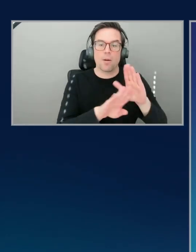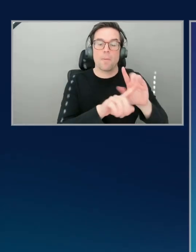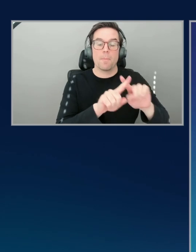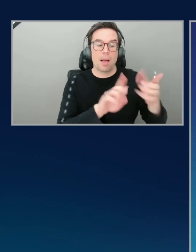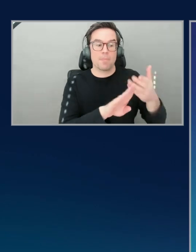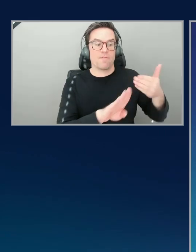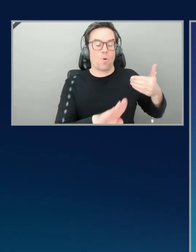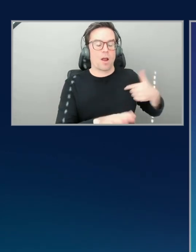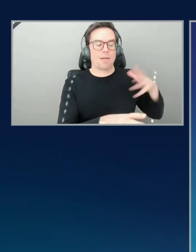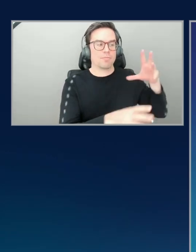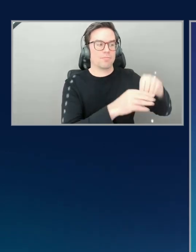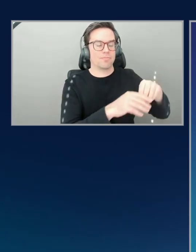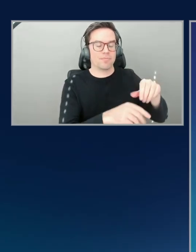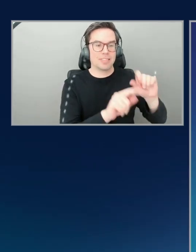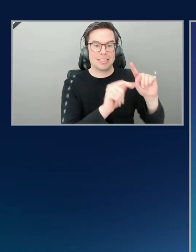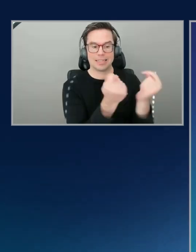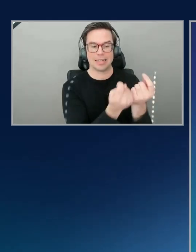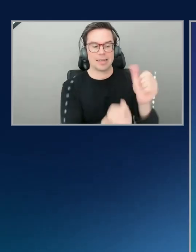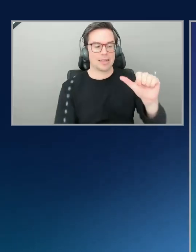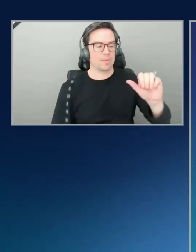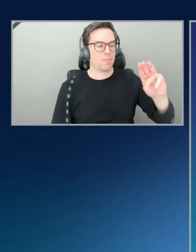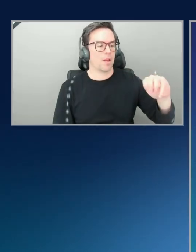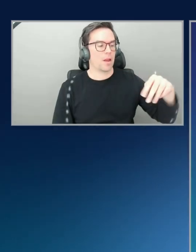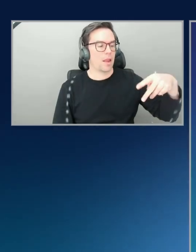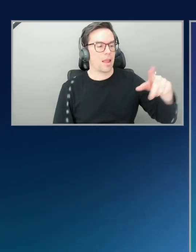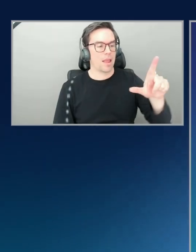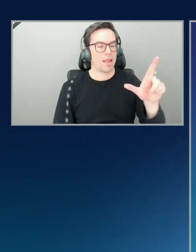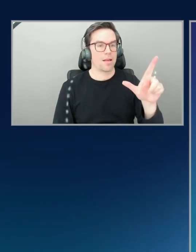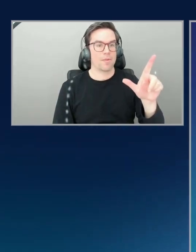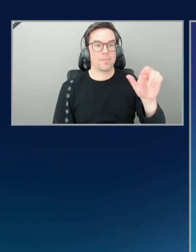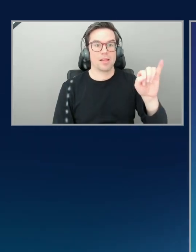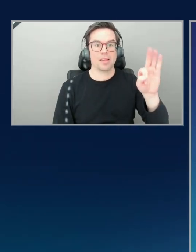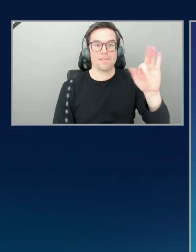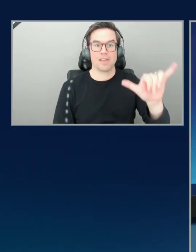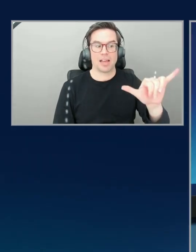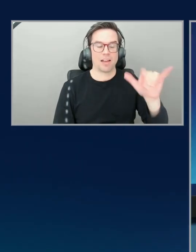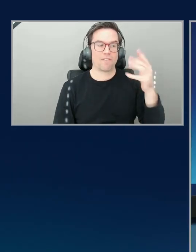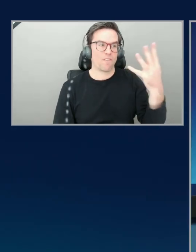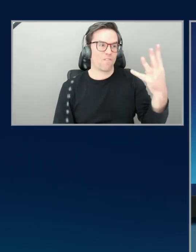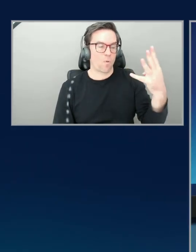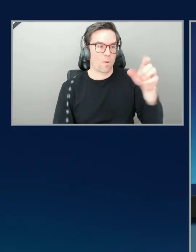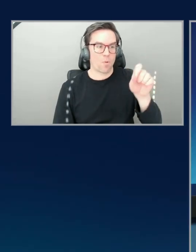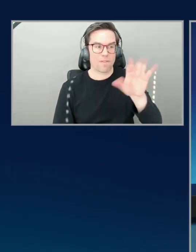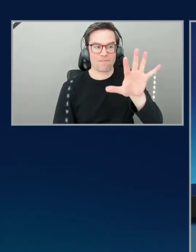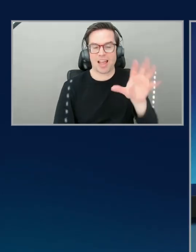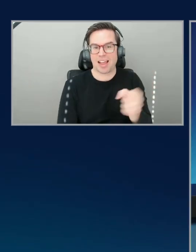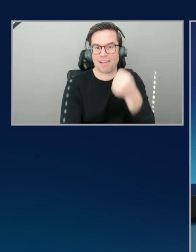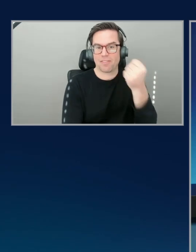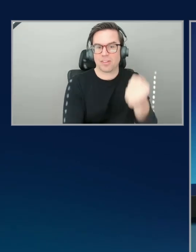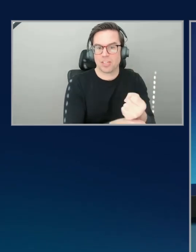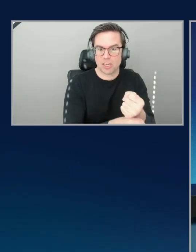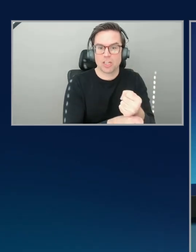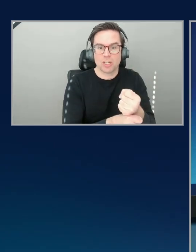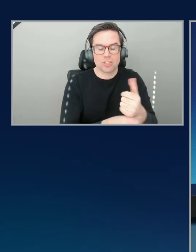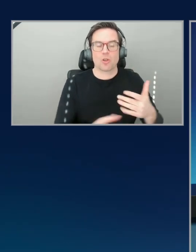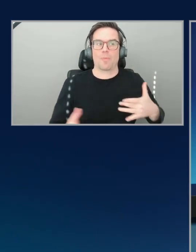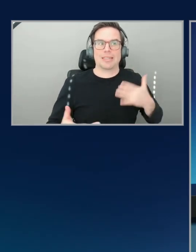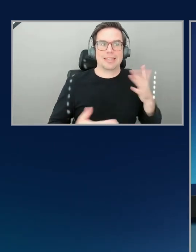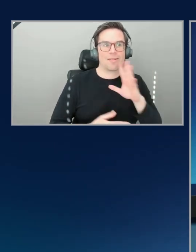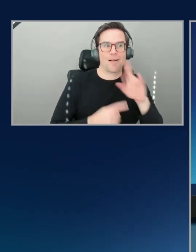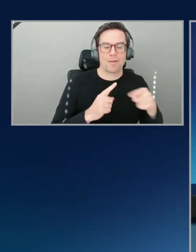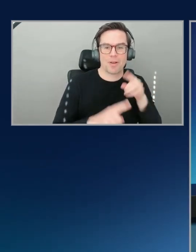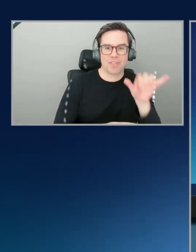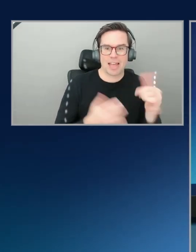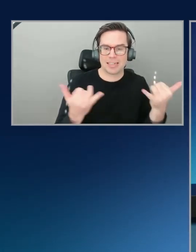I get to go back to my roots a little bit and talk about Amplify today. And I'm pretty excited about it. So you know a little bit about it. Just a little bit. Just a little bit. That's right. Yeah.